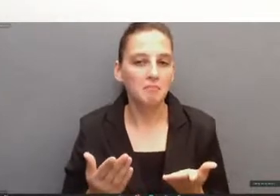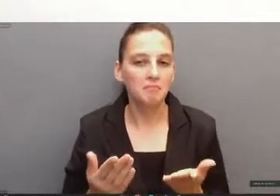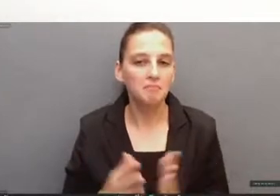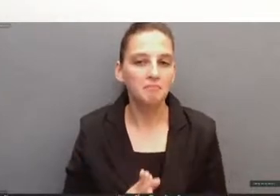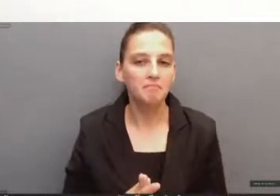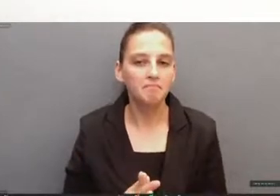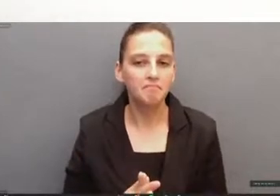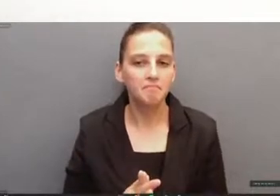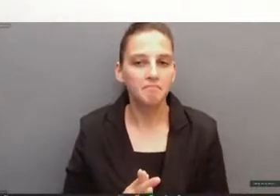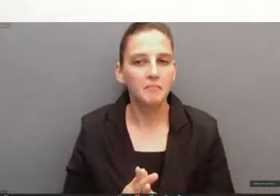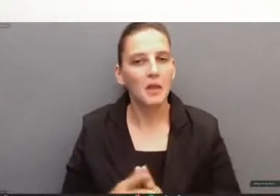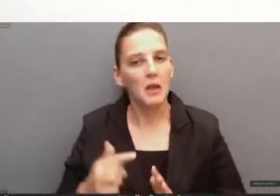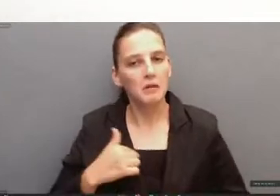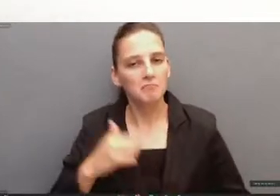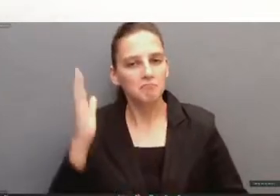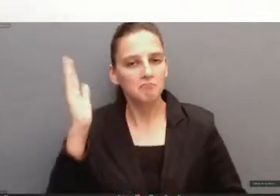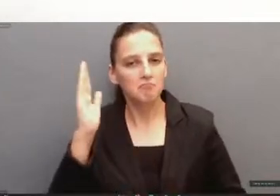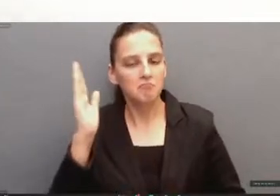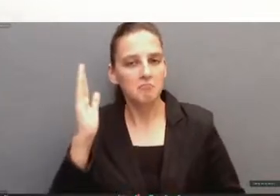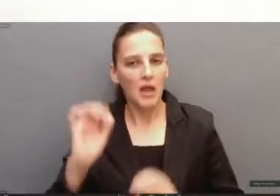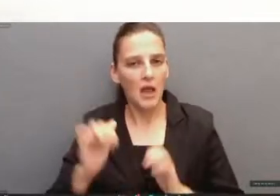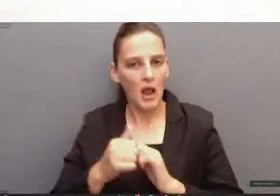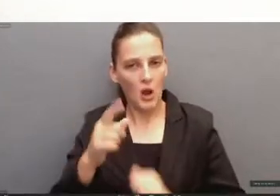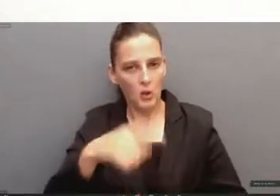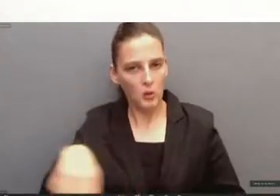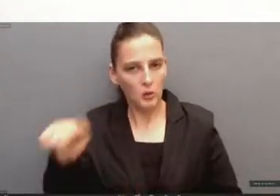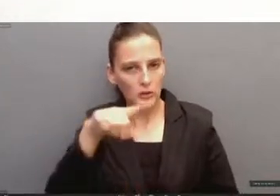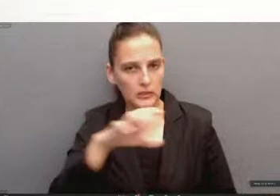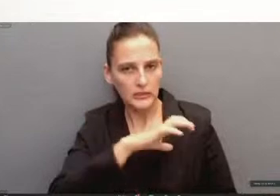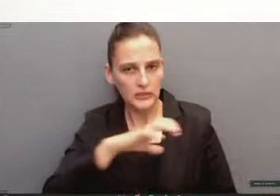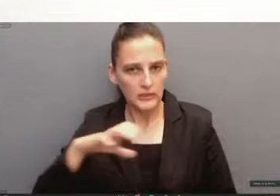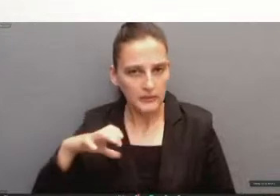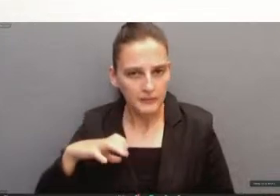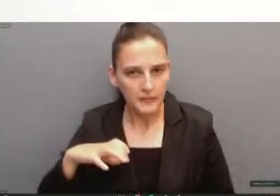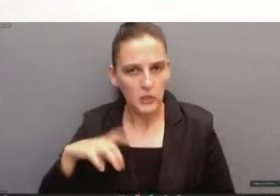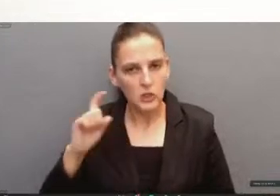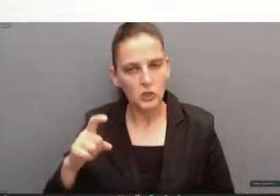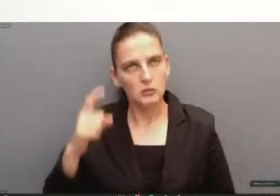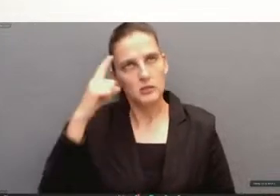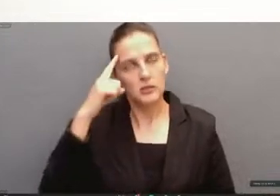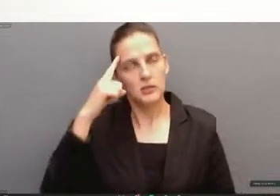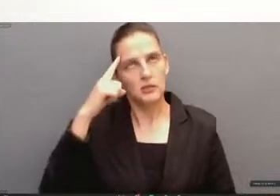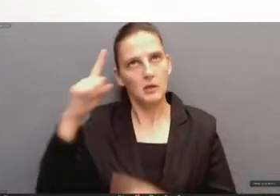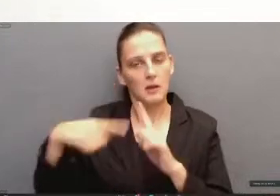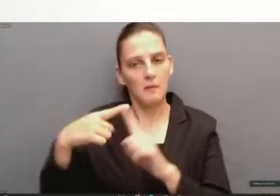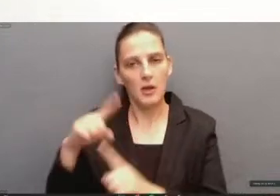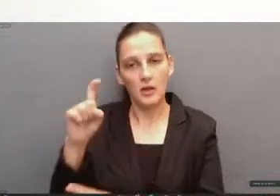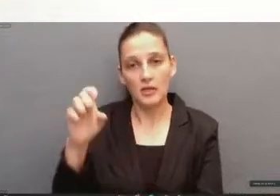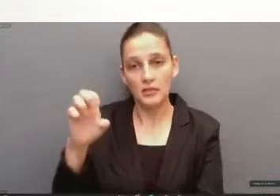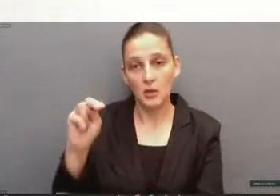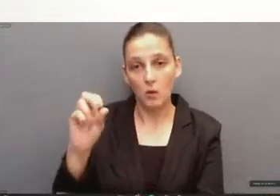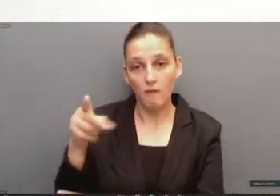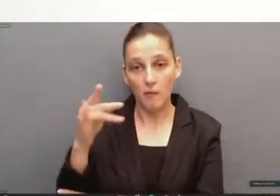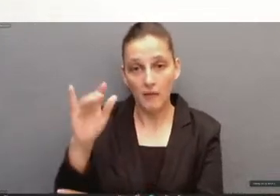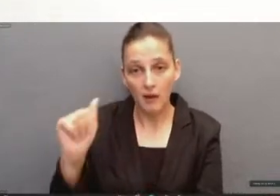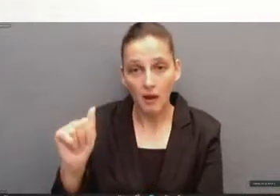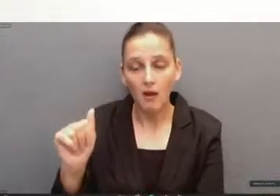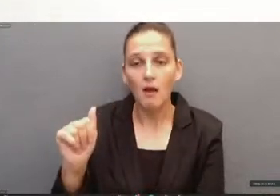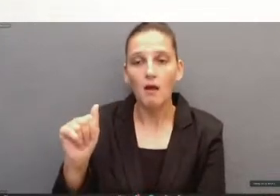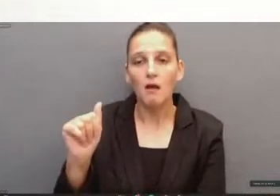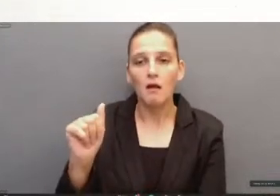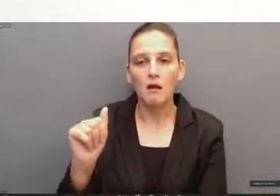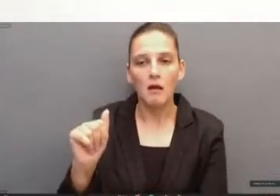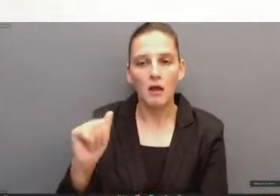this committee should take on the questions with regards to xenophobia and with regards to some of the specific